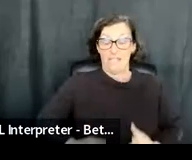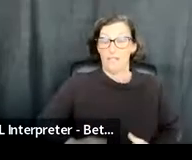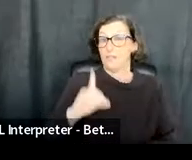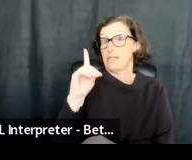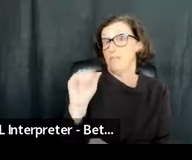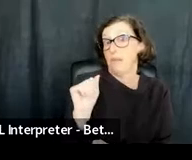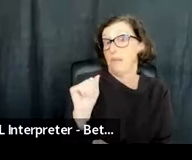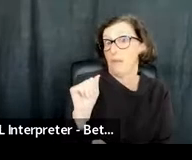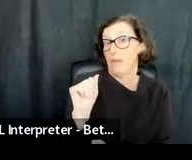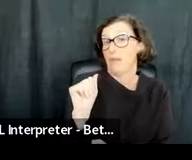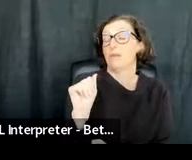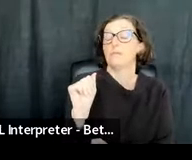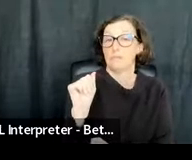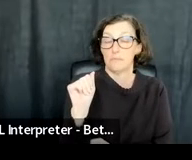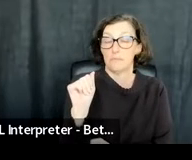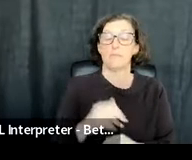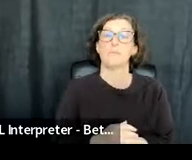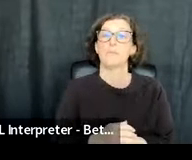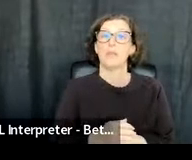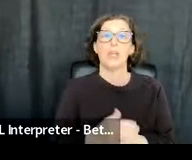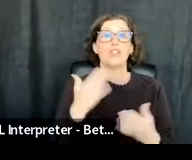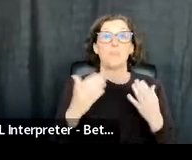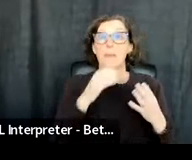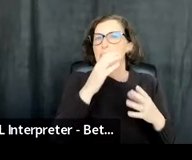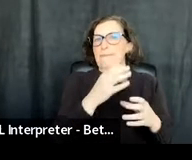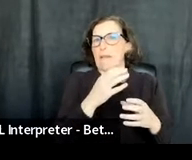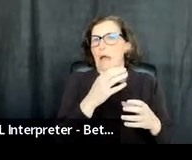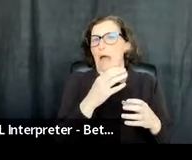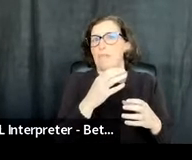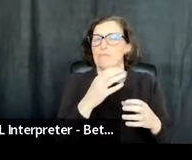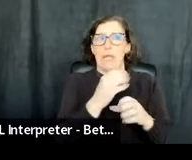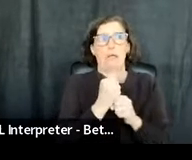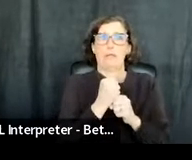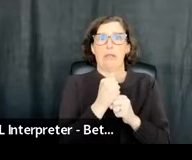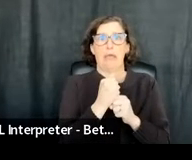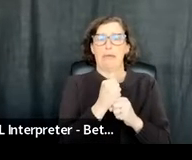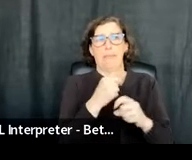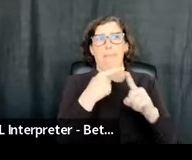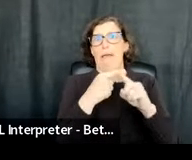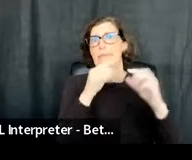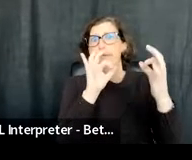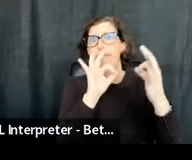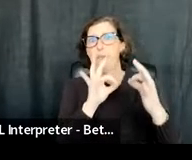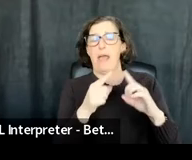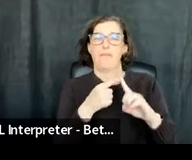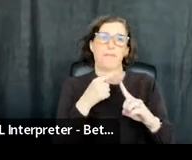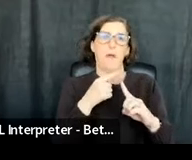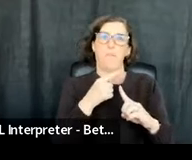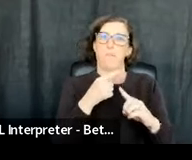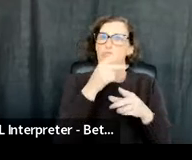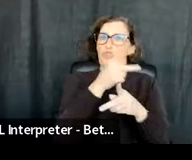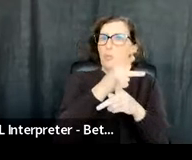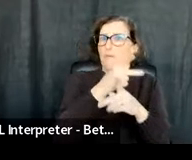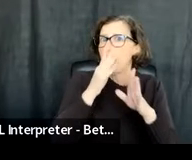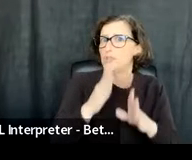maybe they haven't received a lot of positive feedback, say, from their direct supervisor.